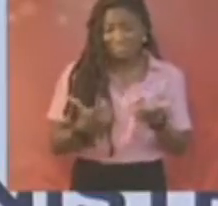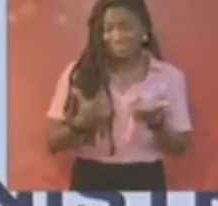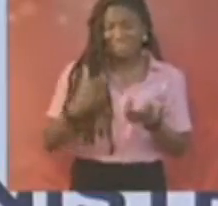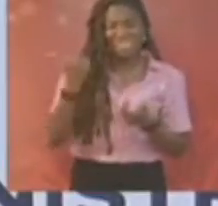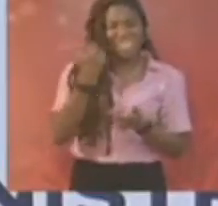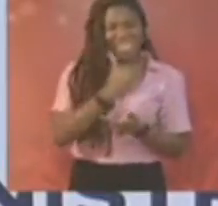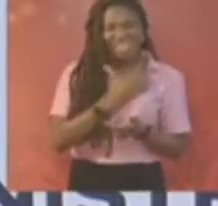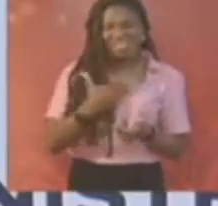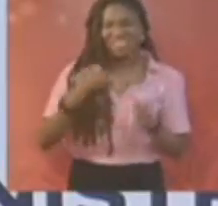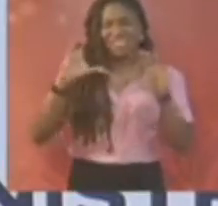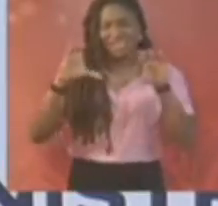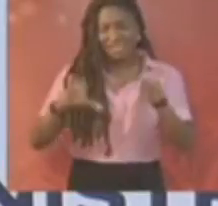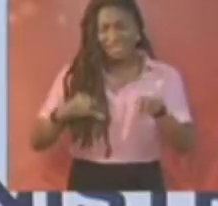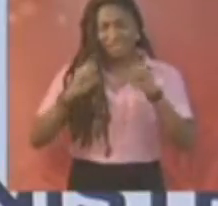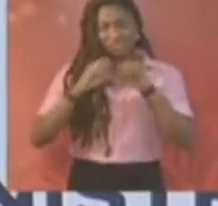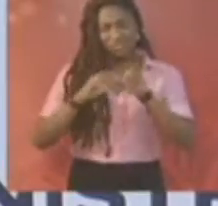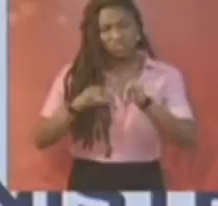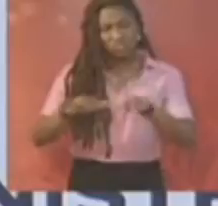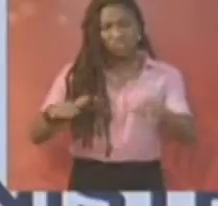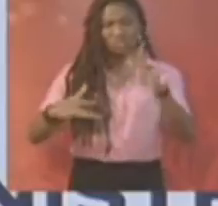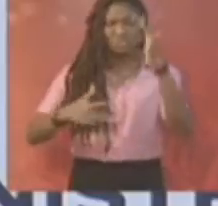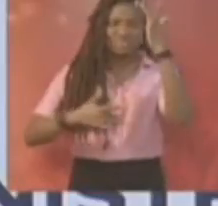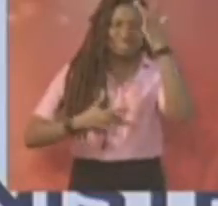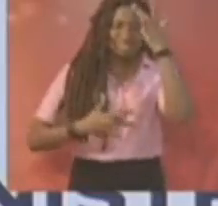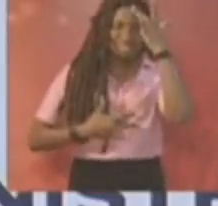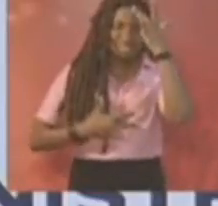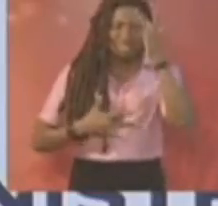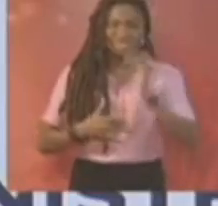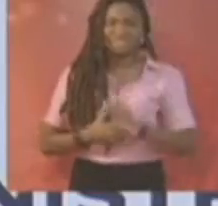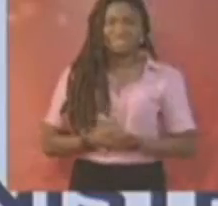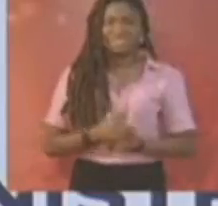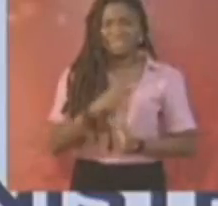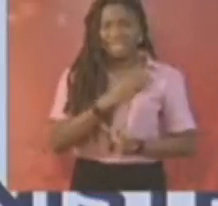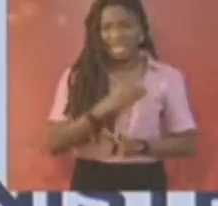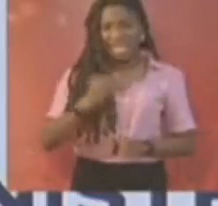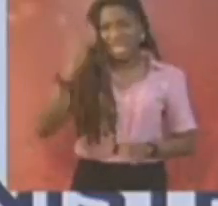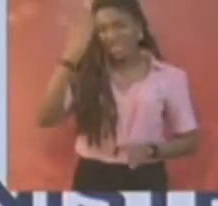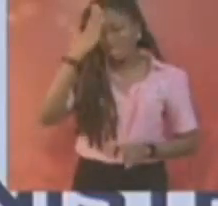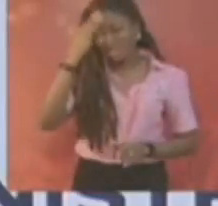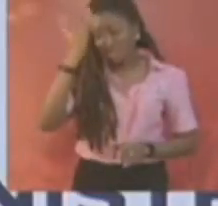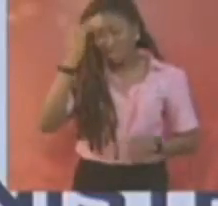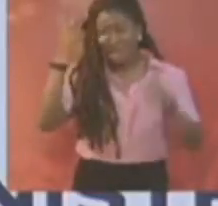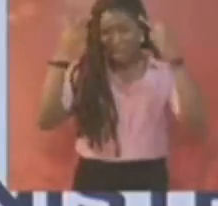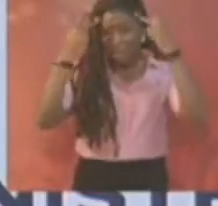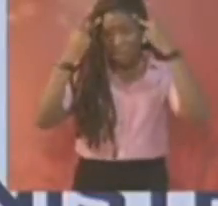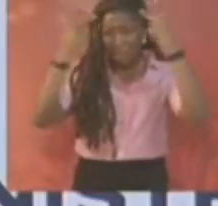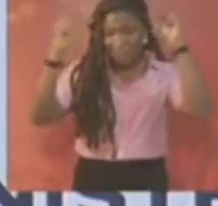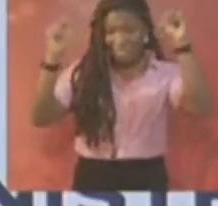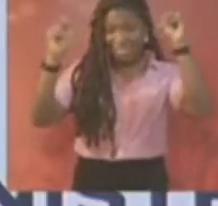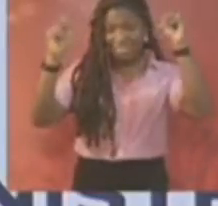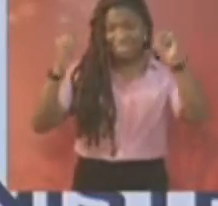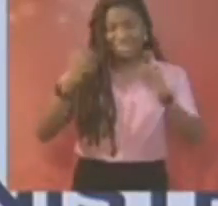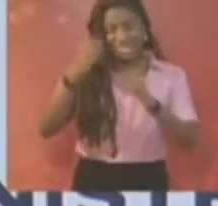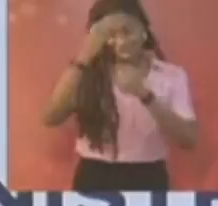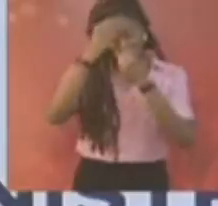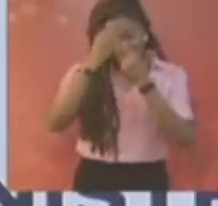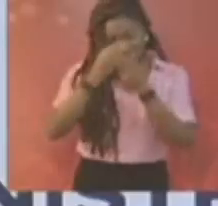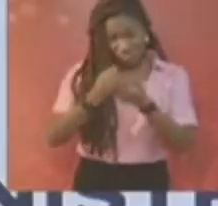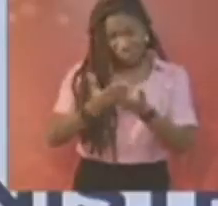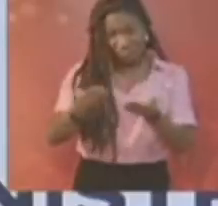will present that additional risk. And it is for this reason that the Prime Minister, for example, would have indicated